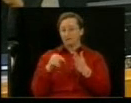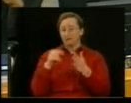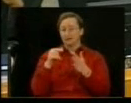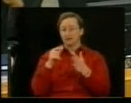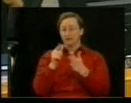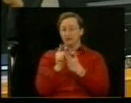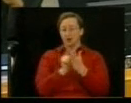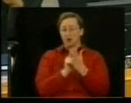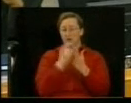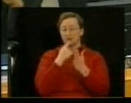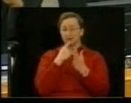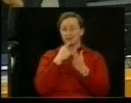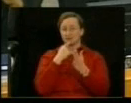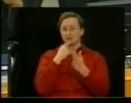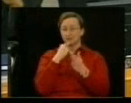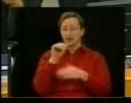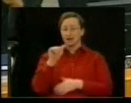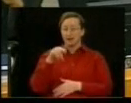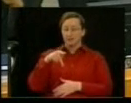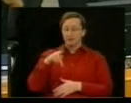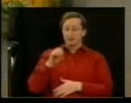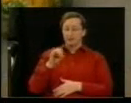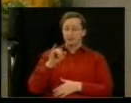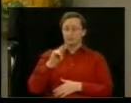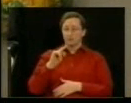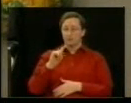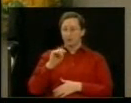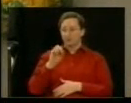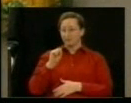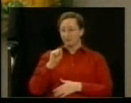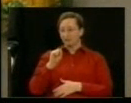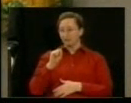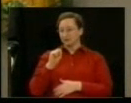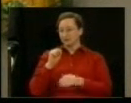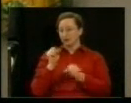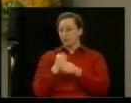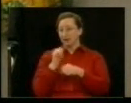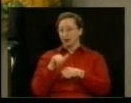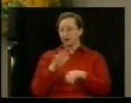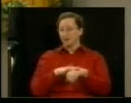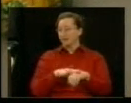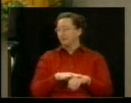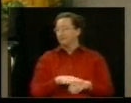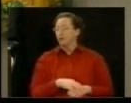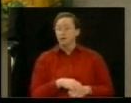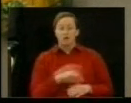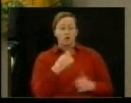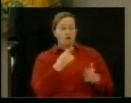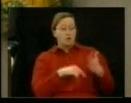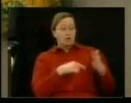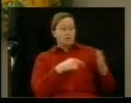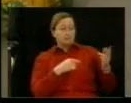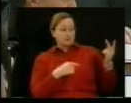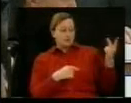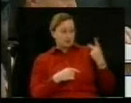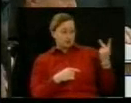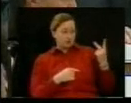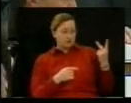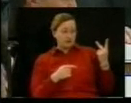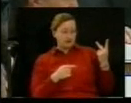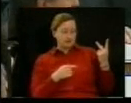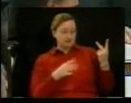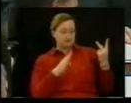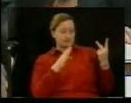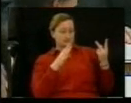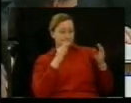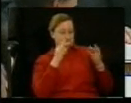commission? Right. What the chair and I have discussed is the procedure that's laid out in the